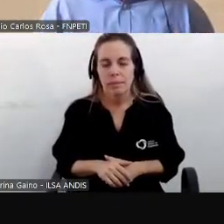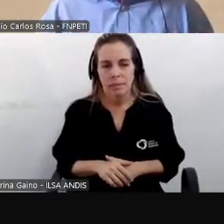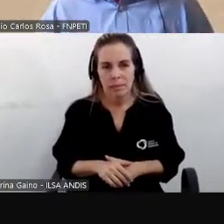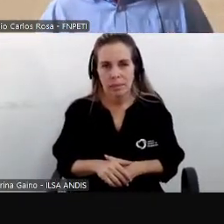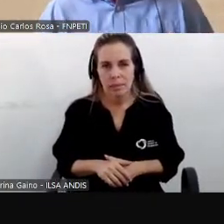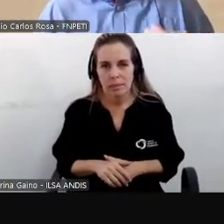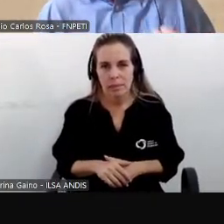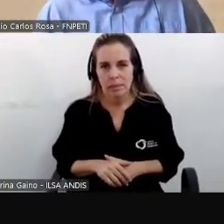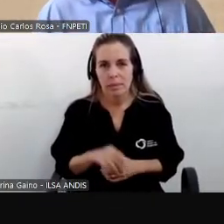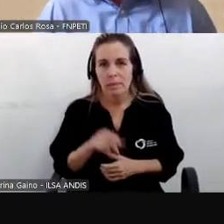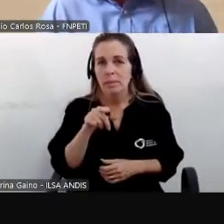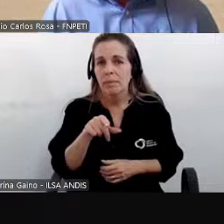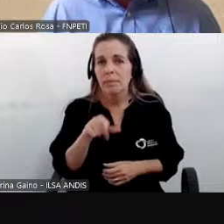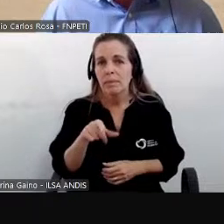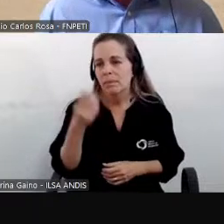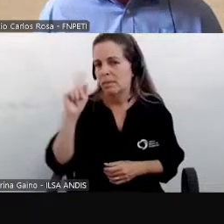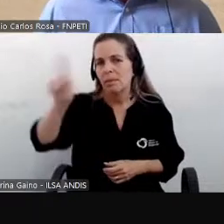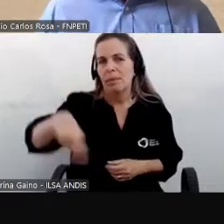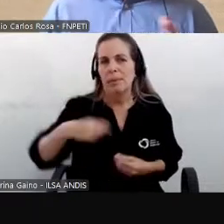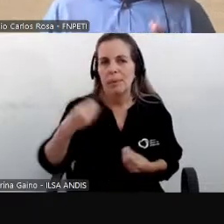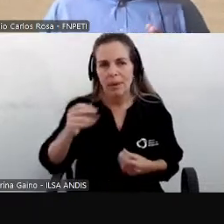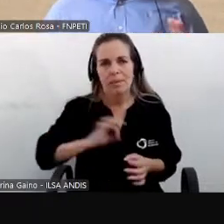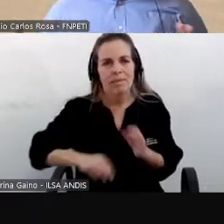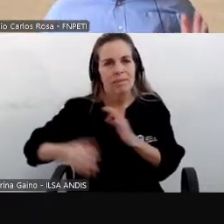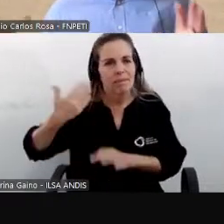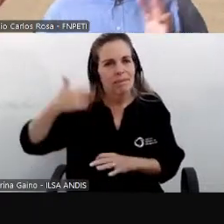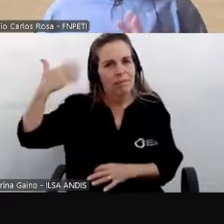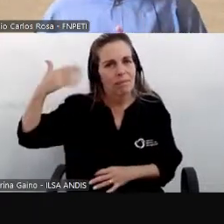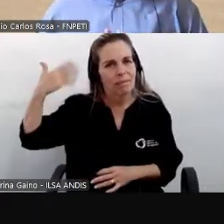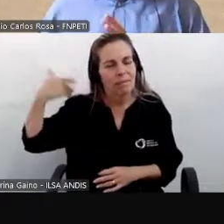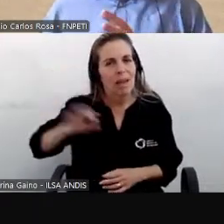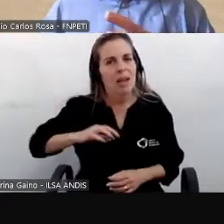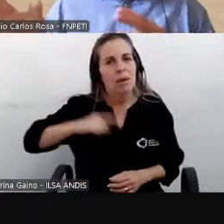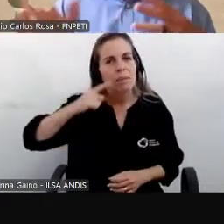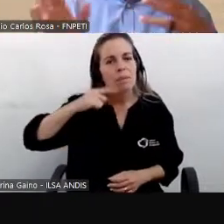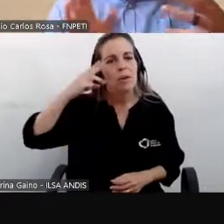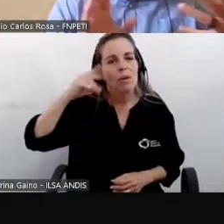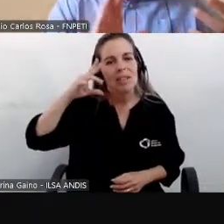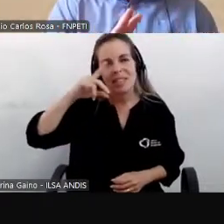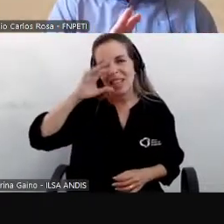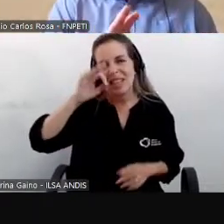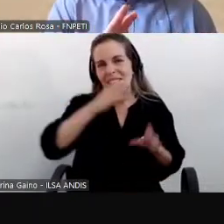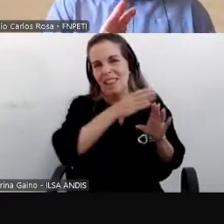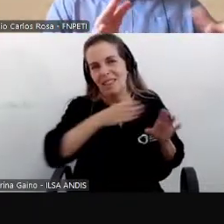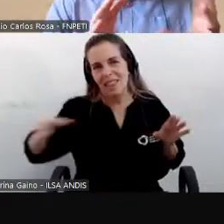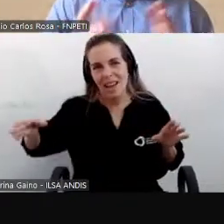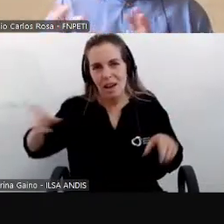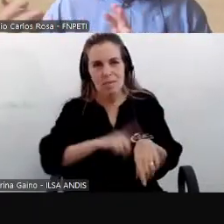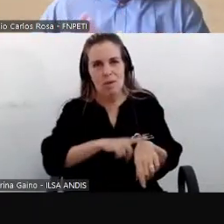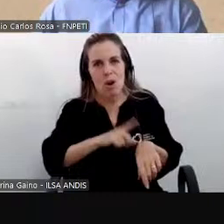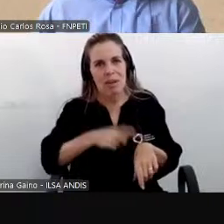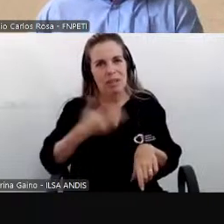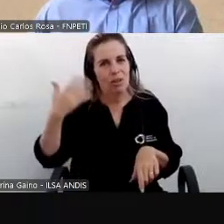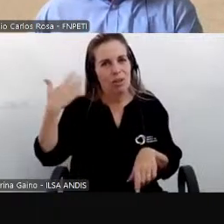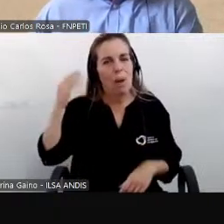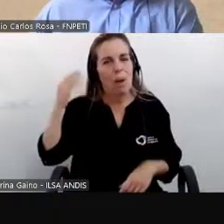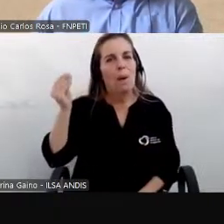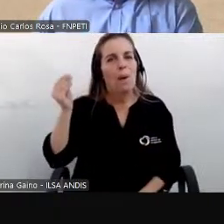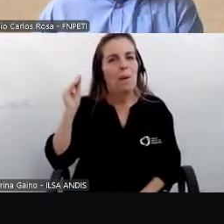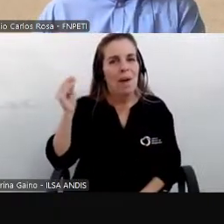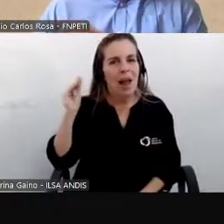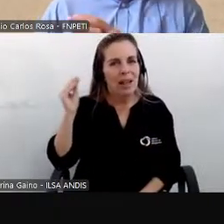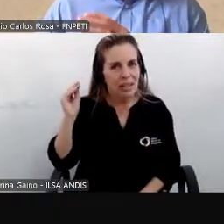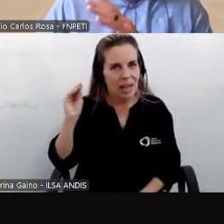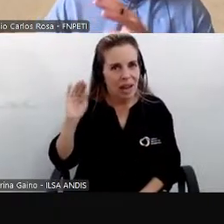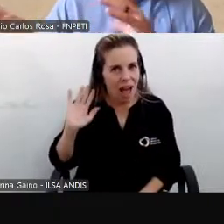historical context. Well, how did we get there? Well, this started in the 70s when